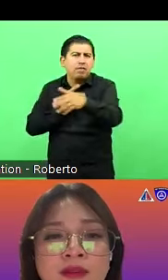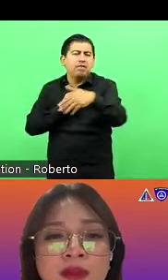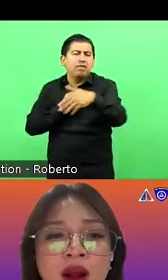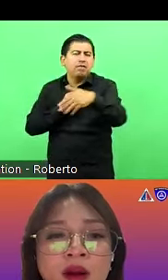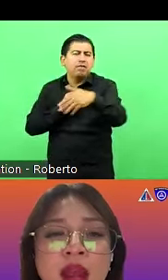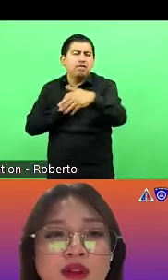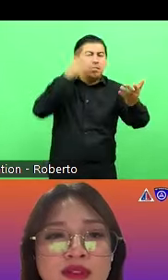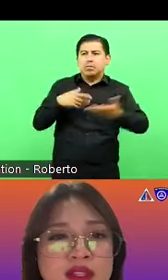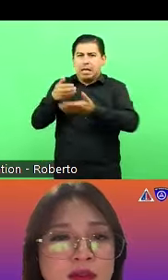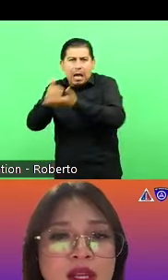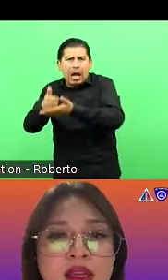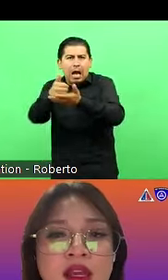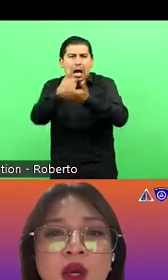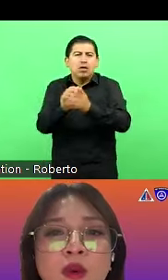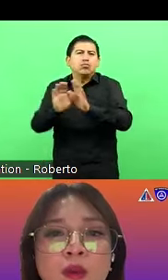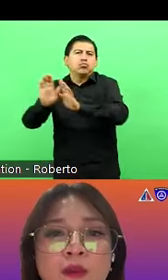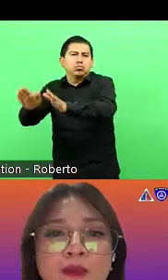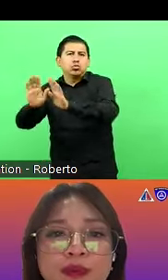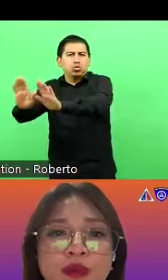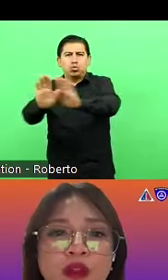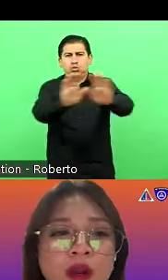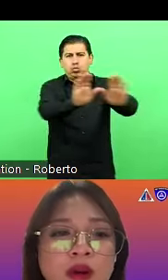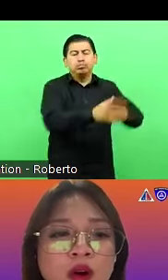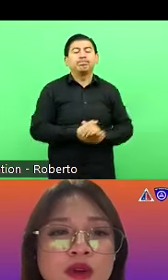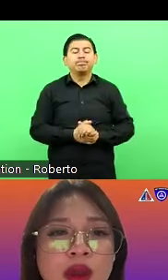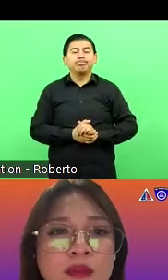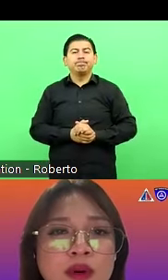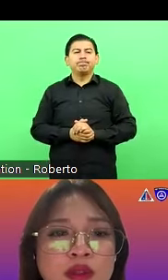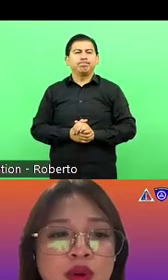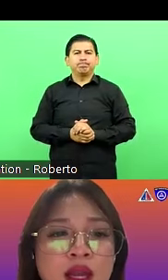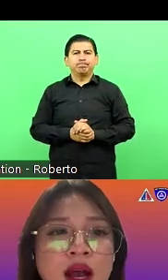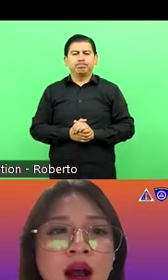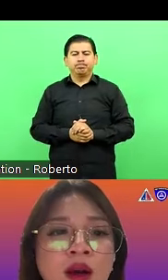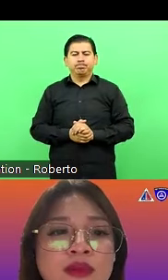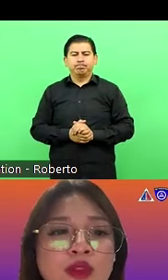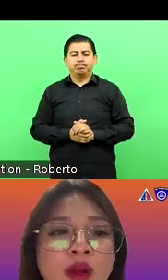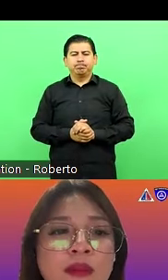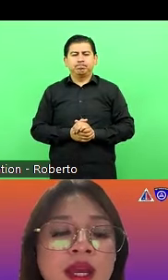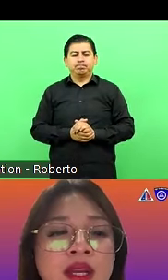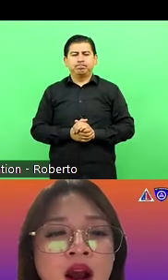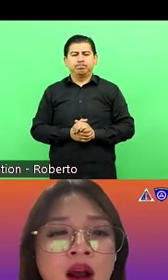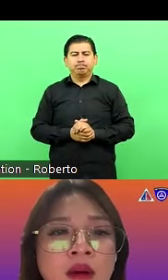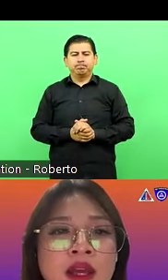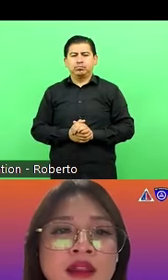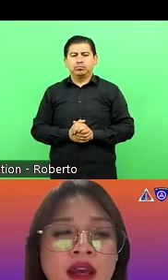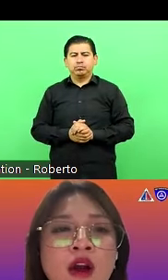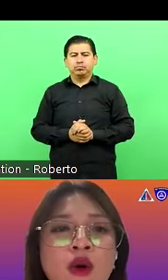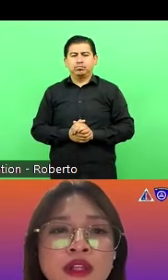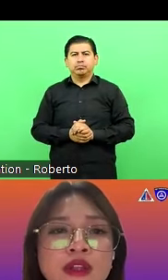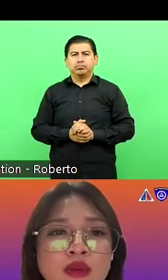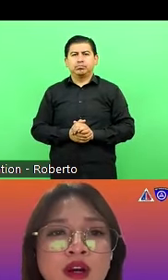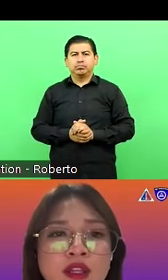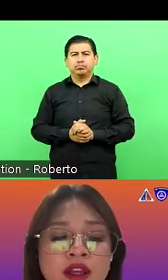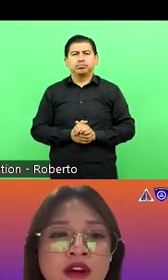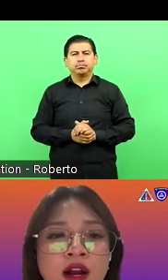their types of disability, we are also able to determine